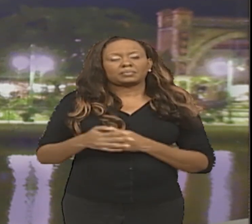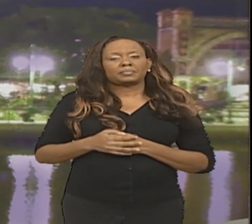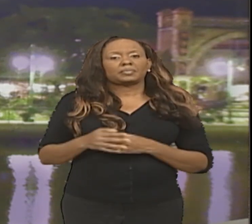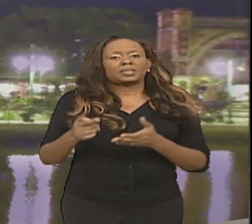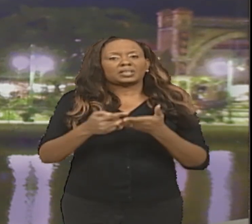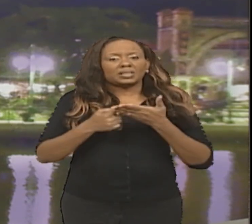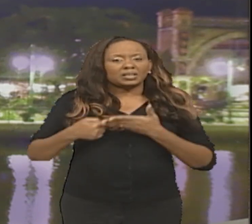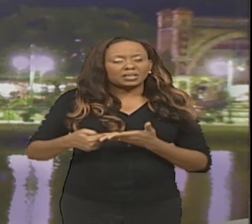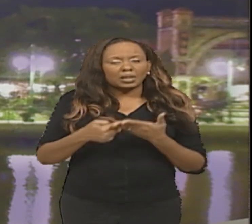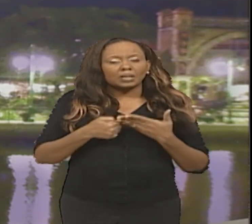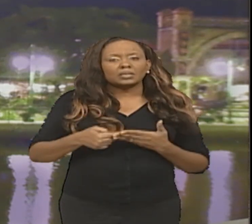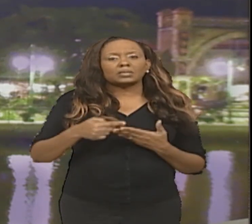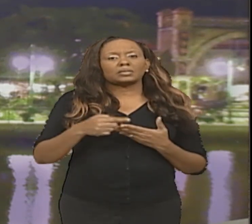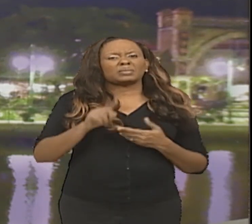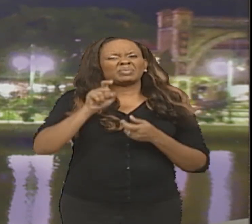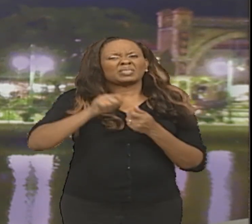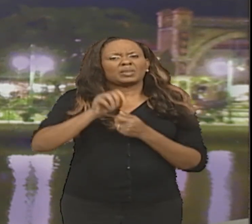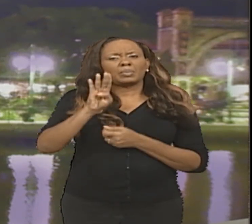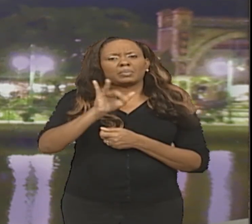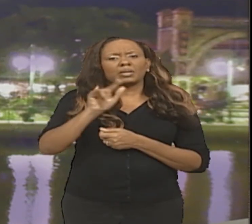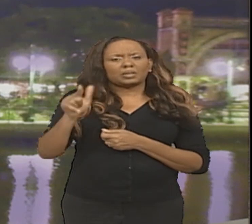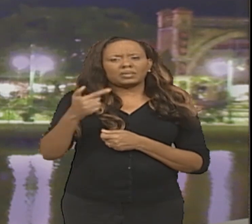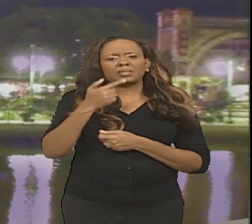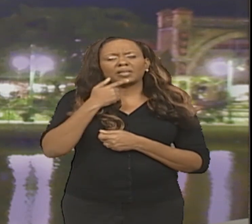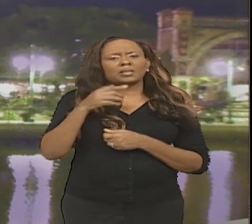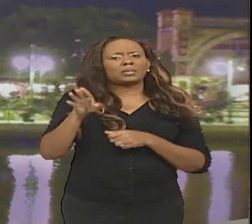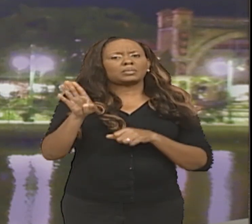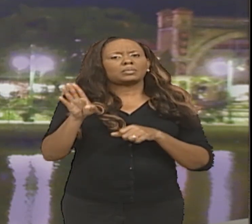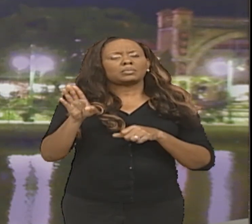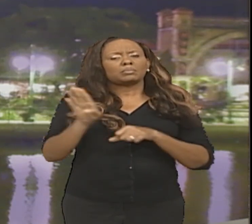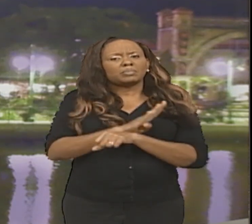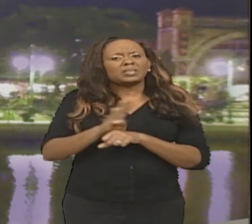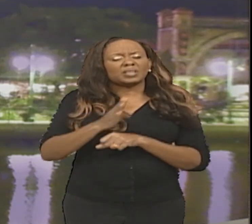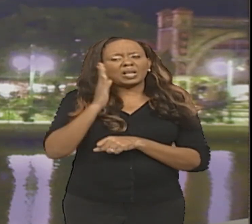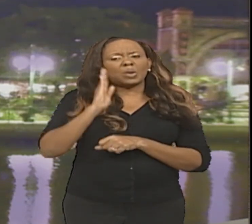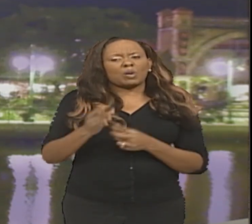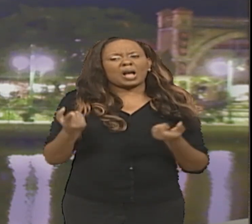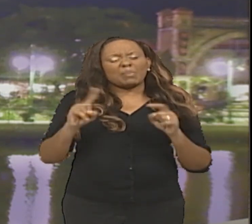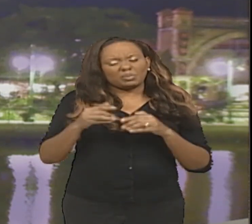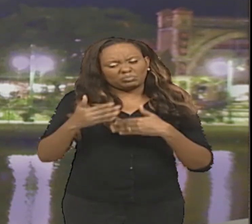Bill 2018, Mr. Greenidge said Barbados will be open for business once again.